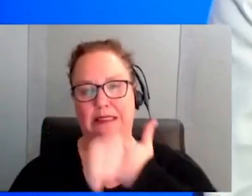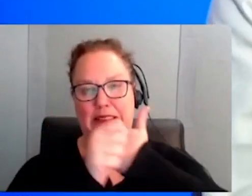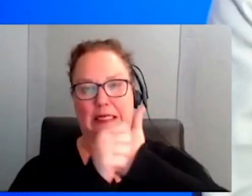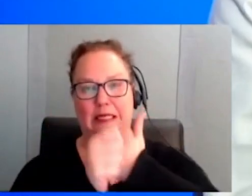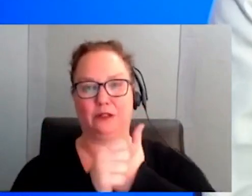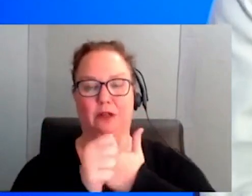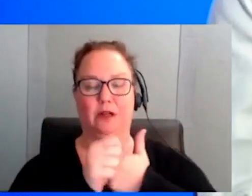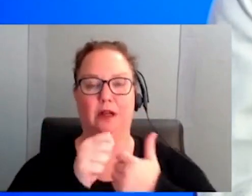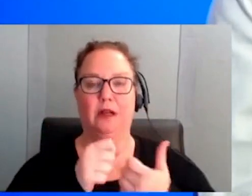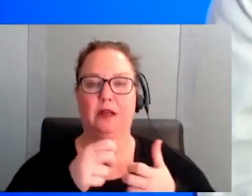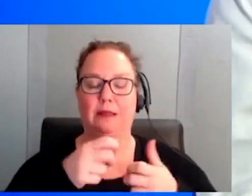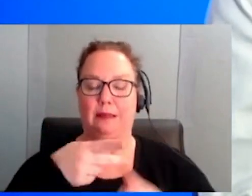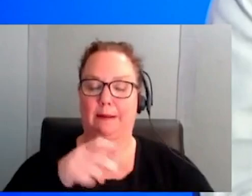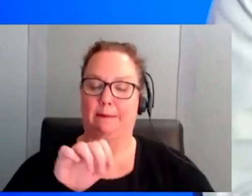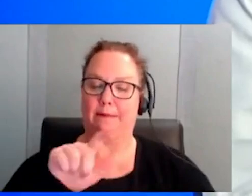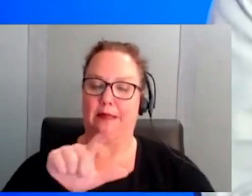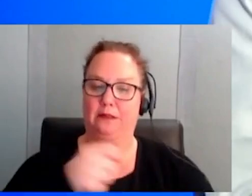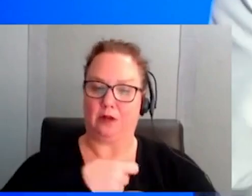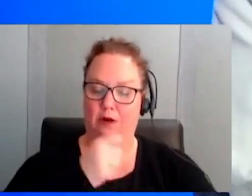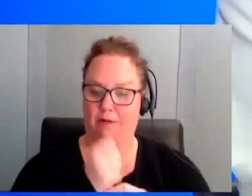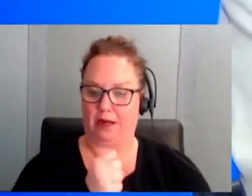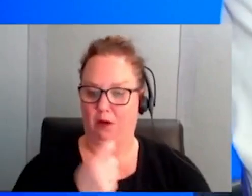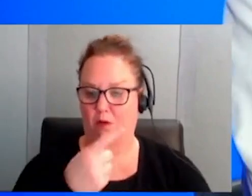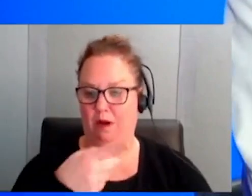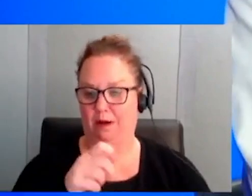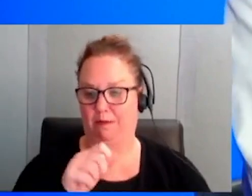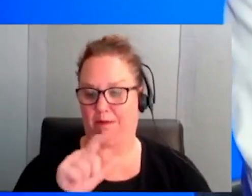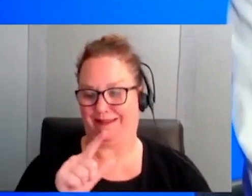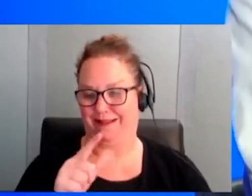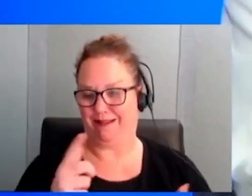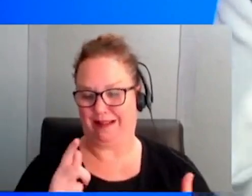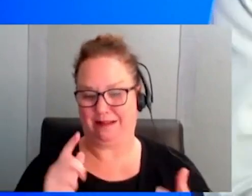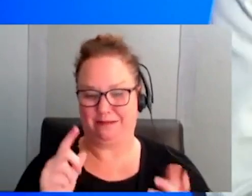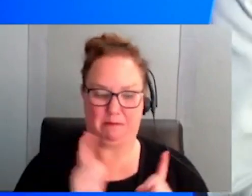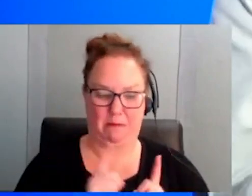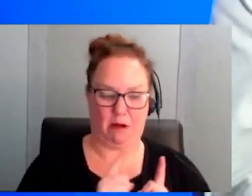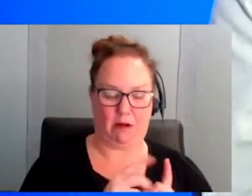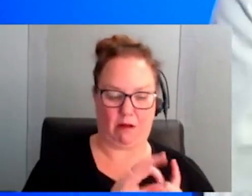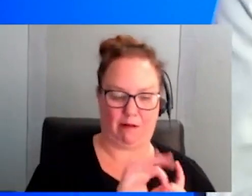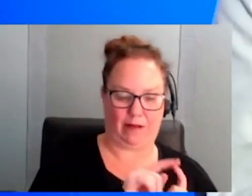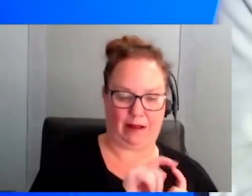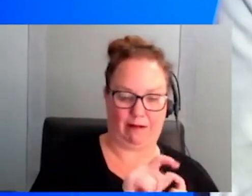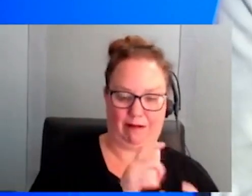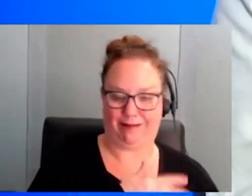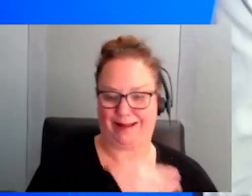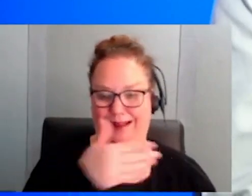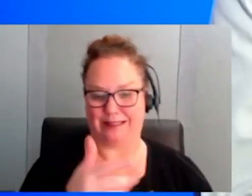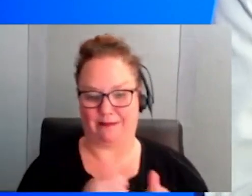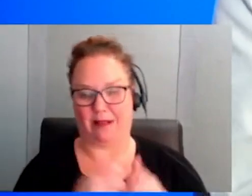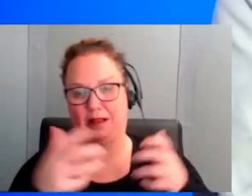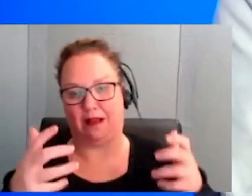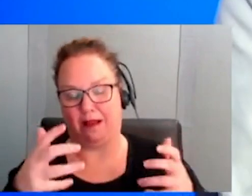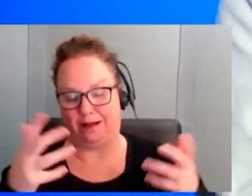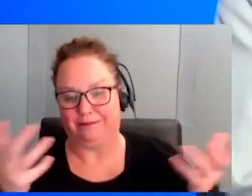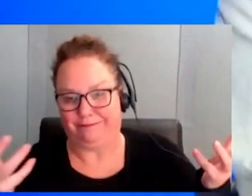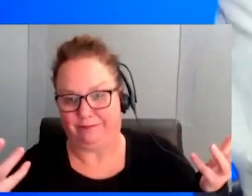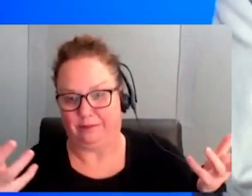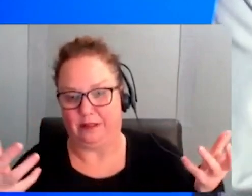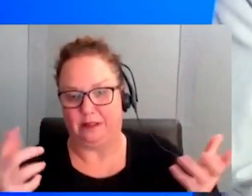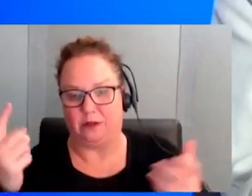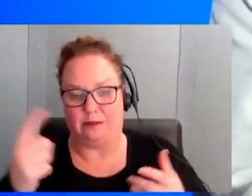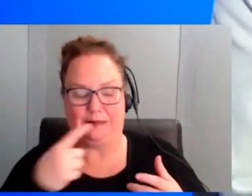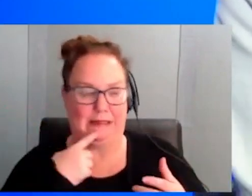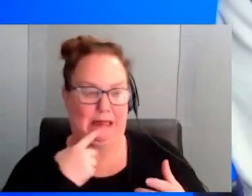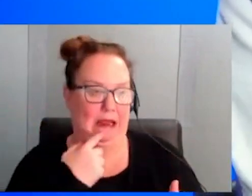these pills are made, one pill may contain a small amount of fentanyl, and the next pill contains a whole bunch of fentanyl. And so someone could say, well,